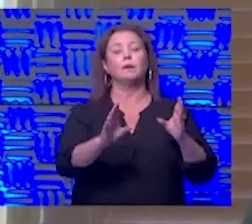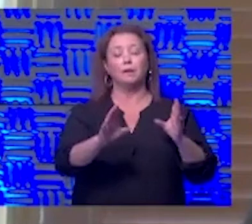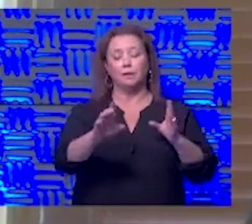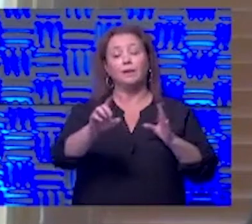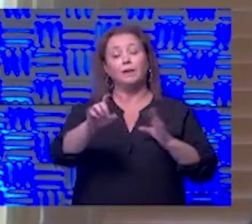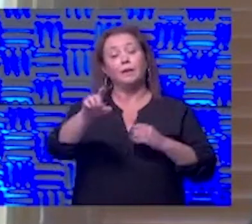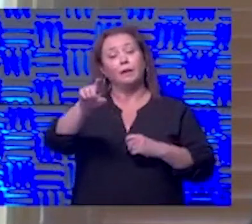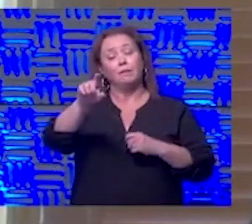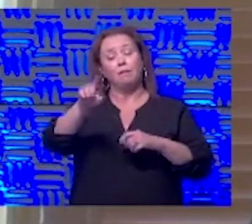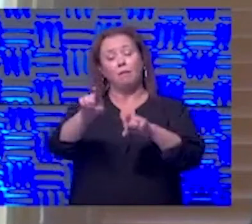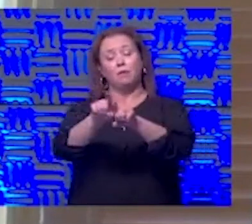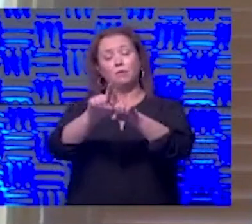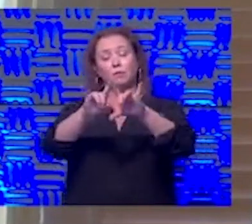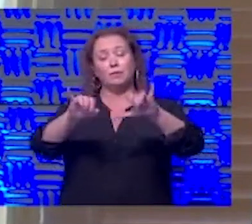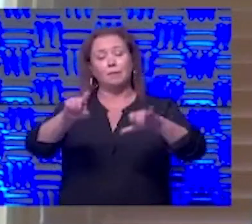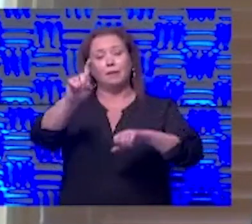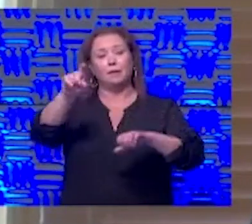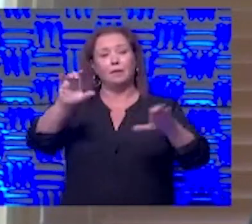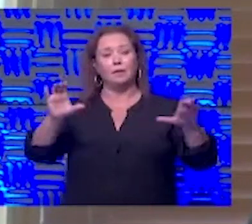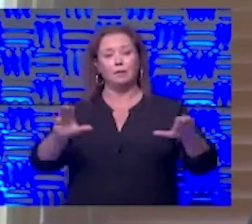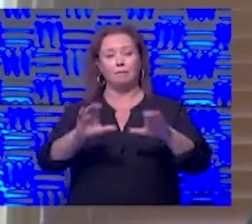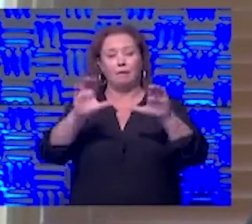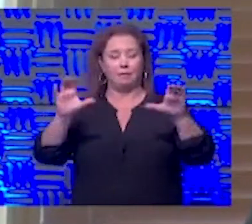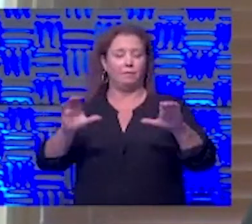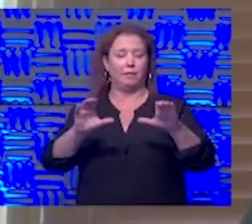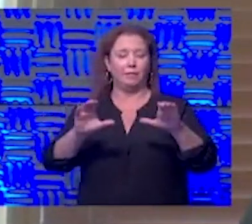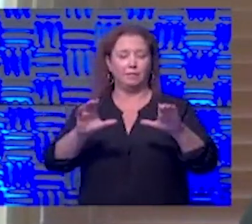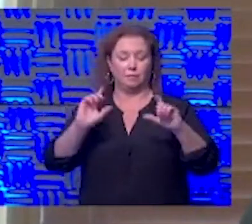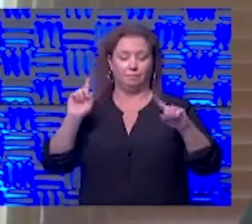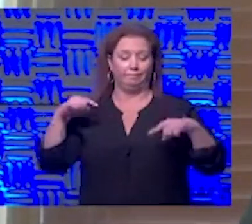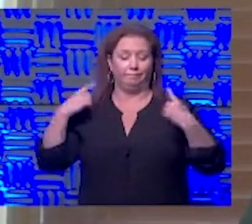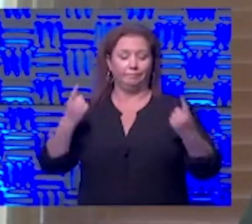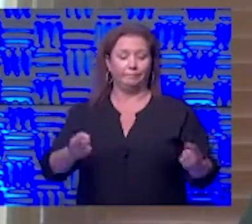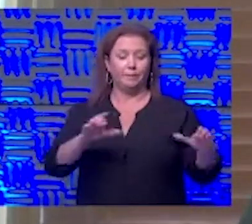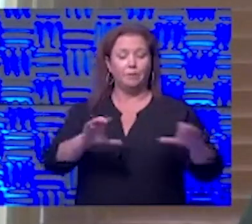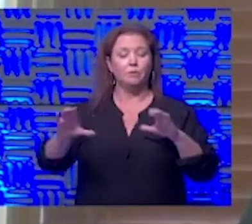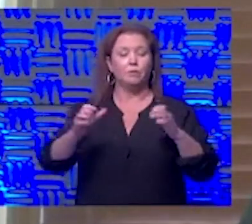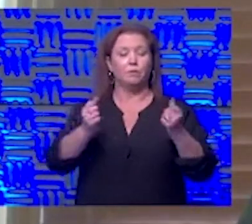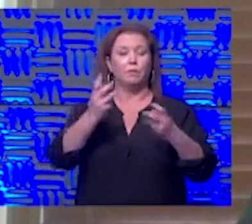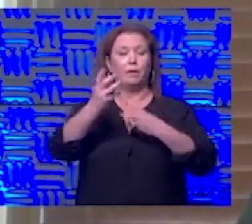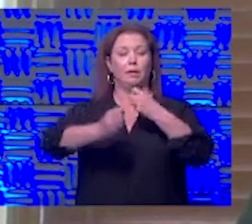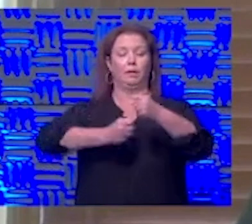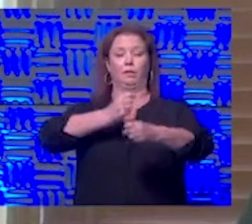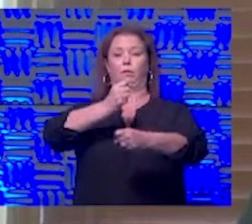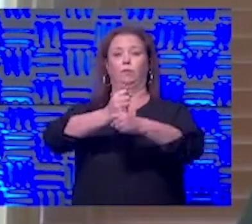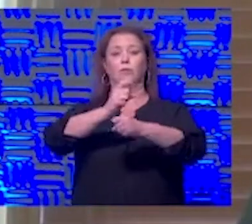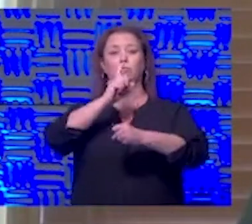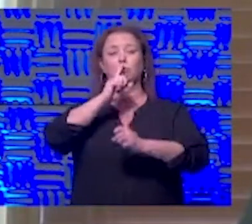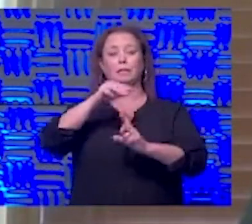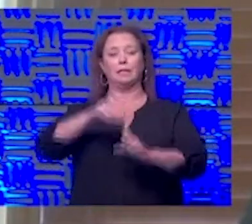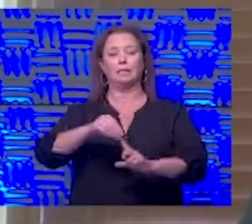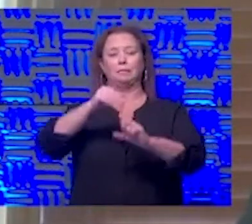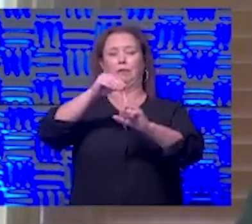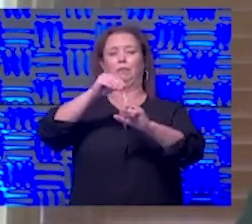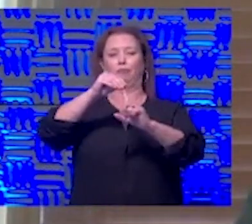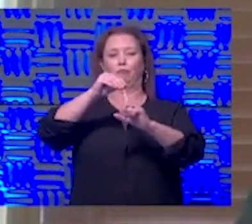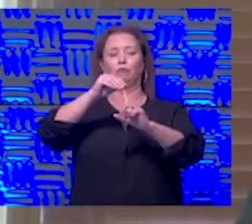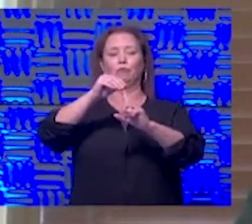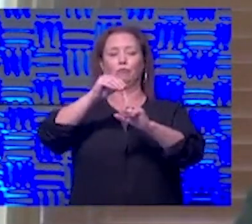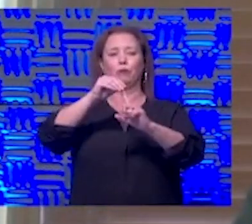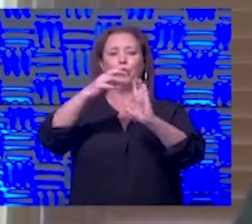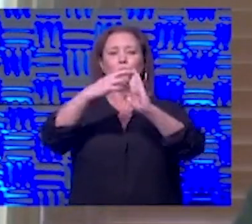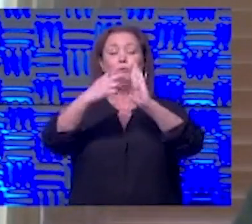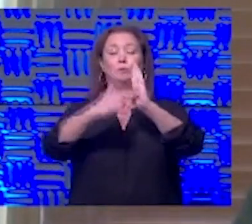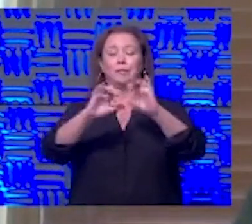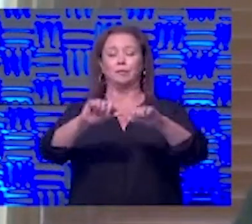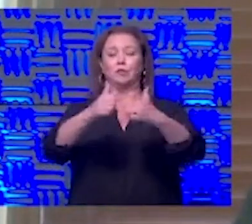the activities that have been provided over the years. And so there are really special dispensations for memory care. The